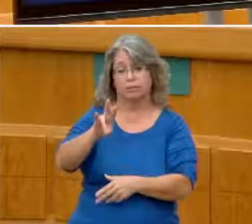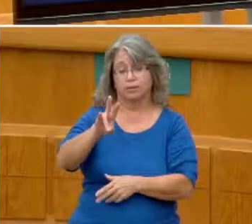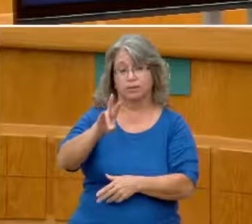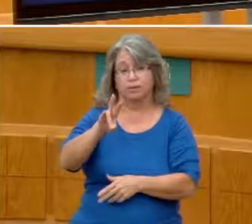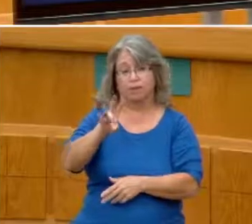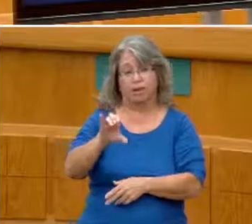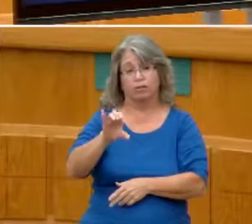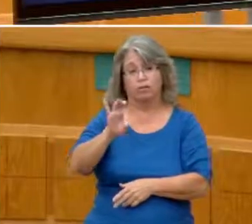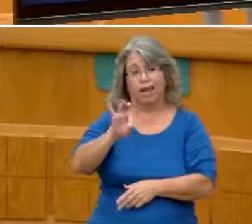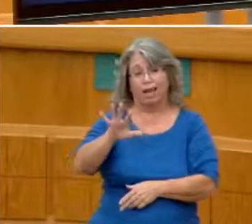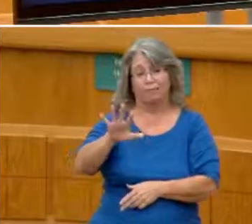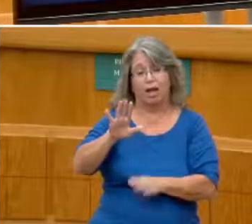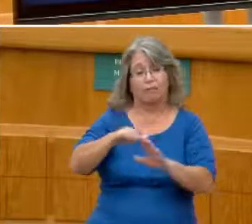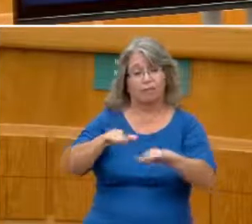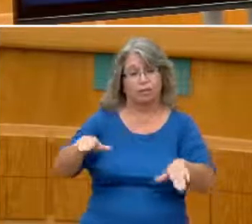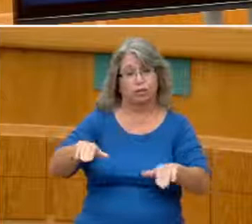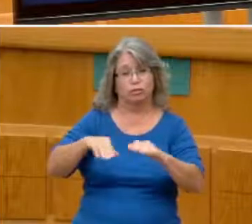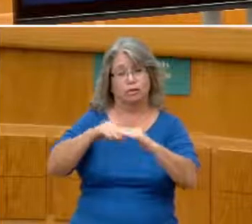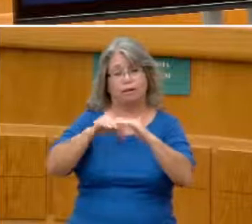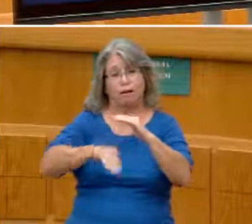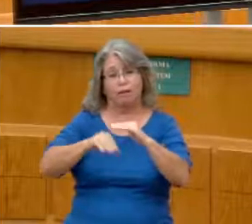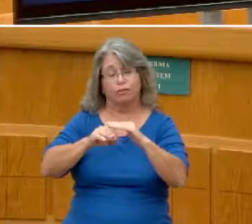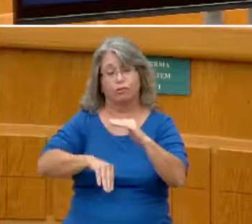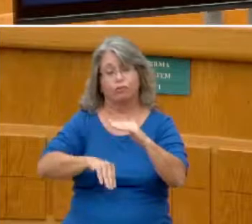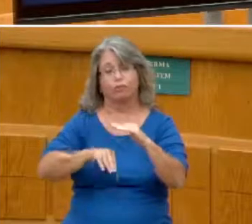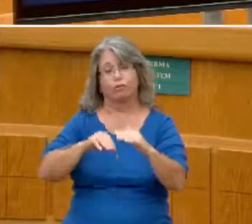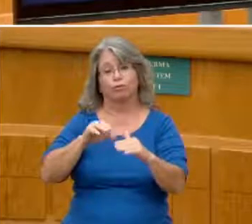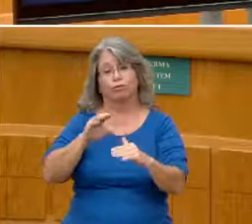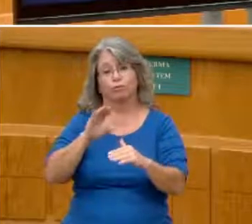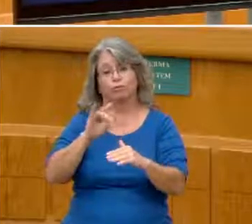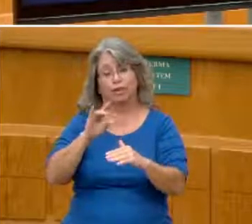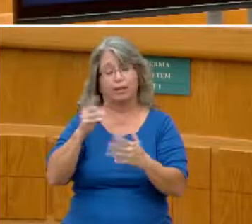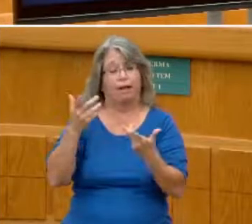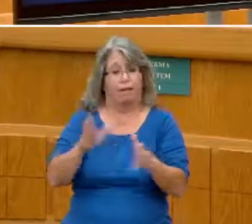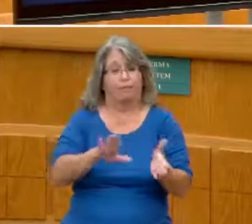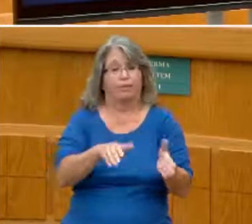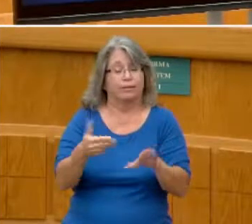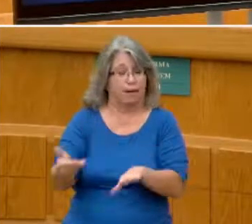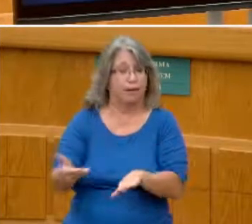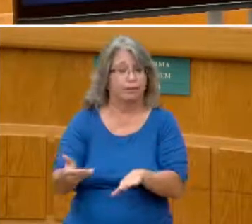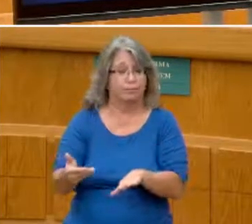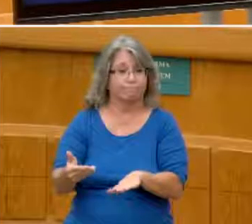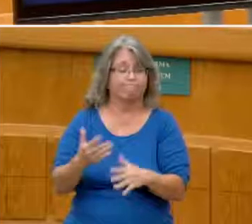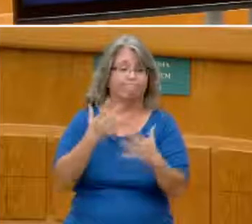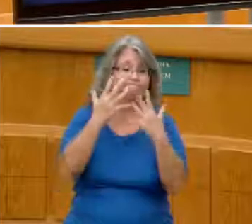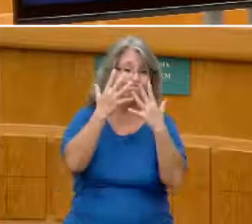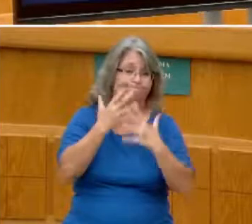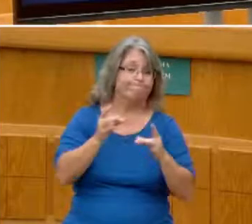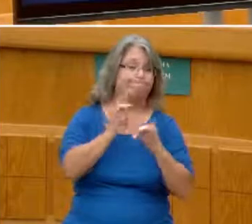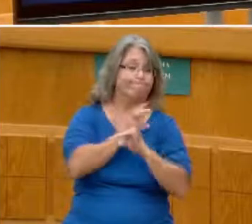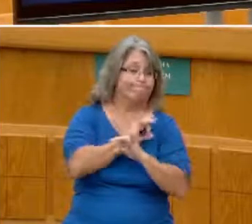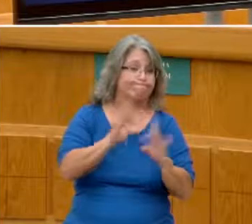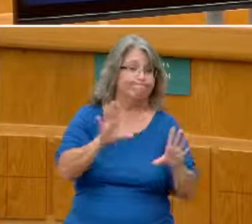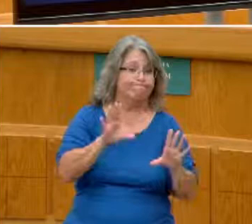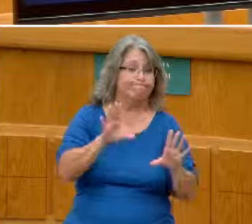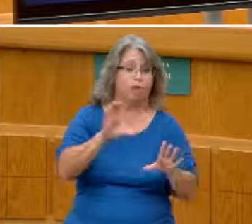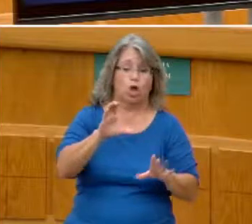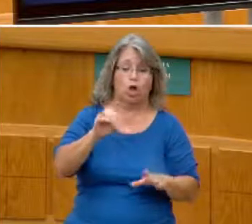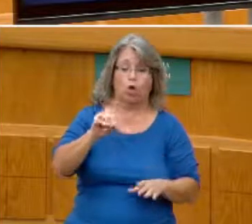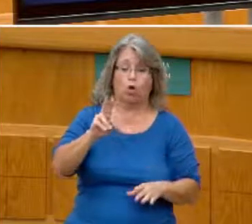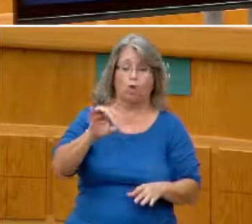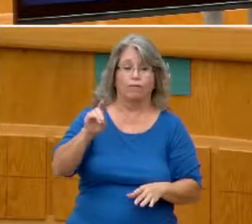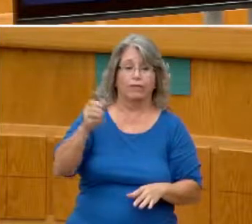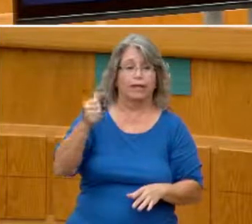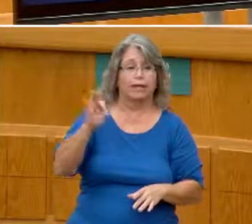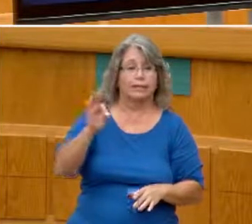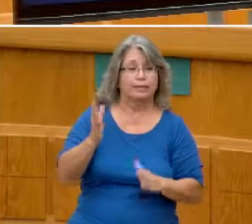of age have died due to COVID-19. Tragically, COVID-19 is among the top 10 leading causes of